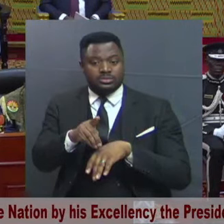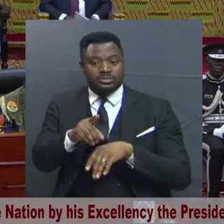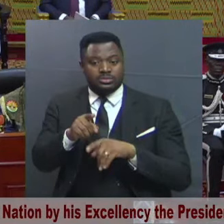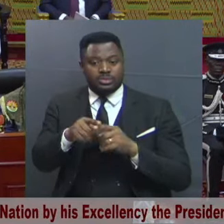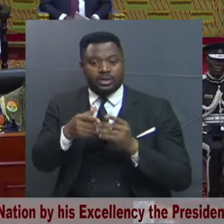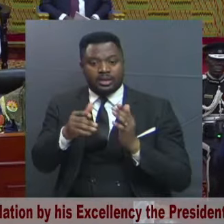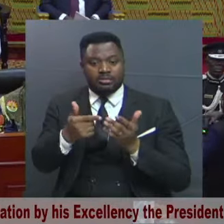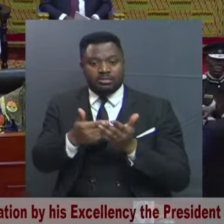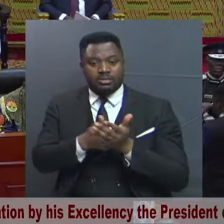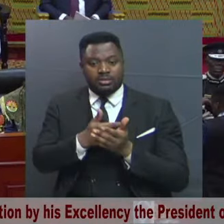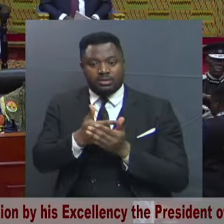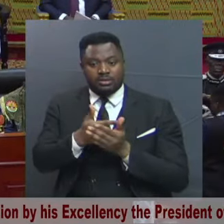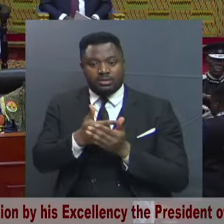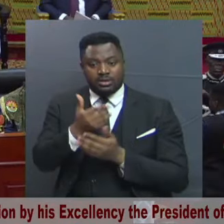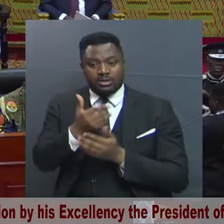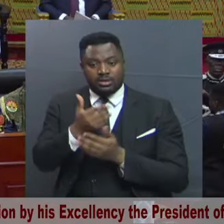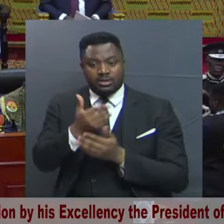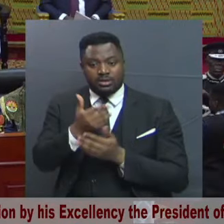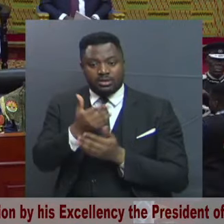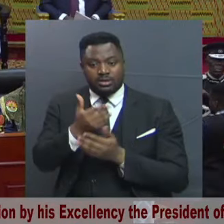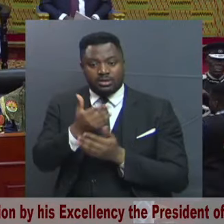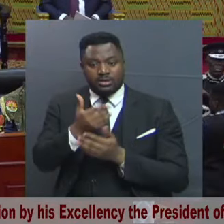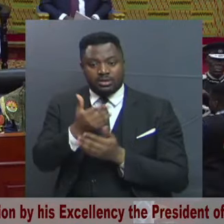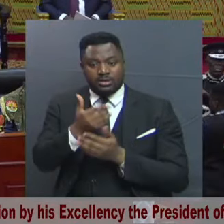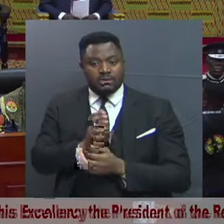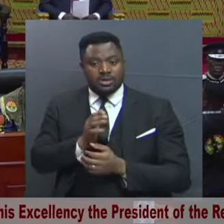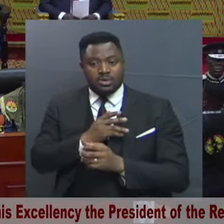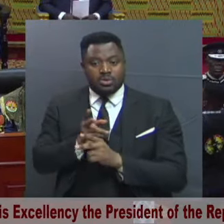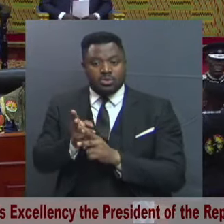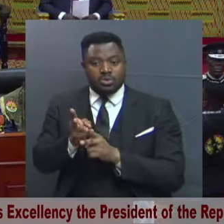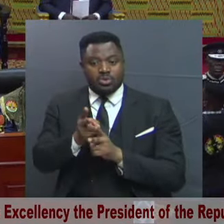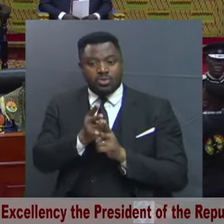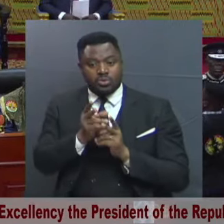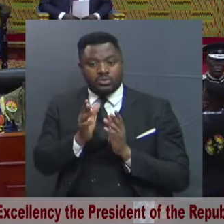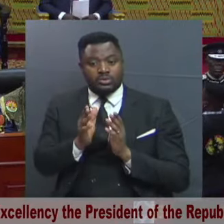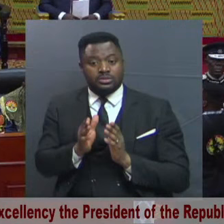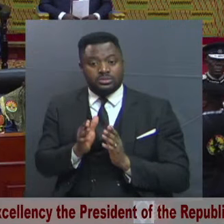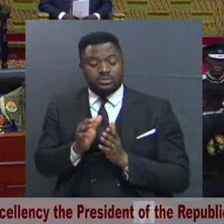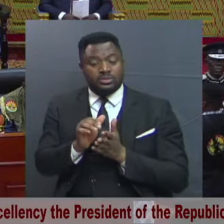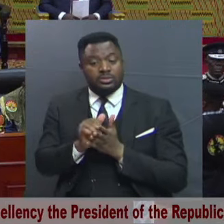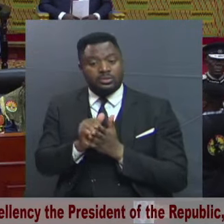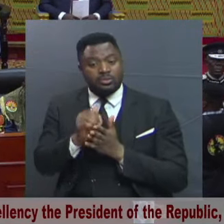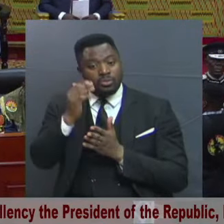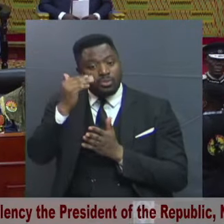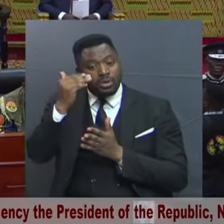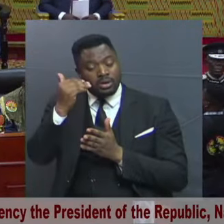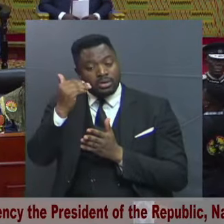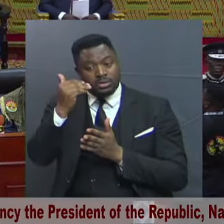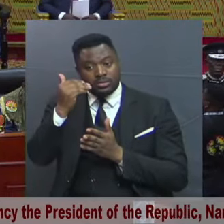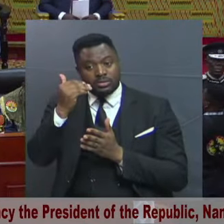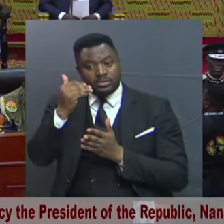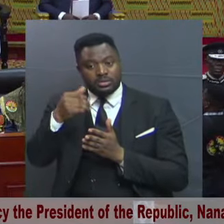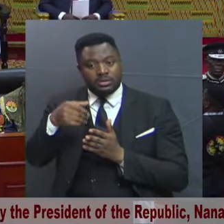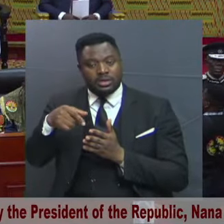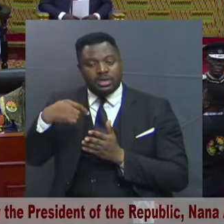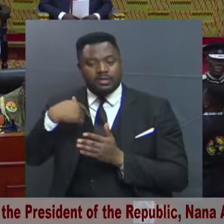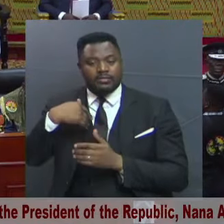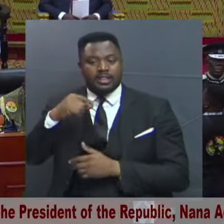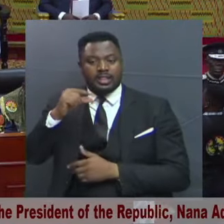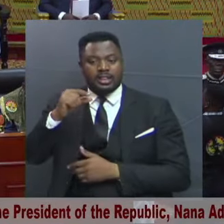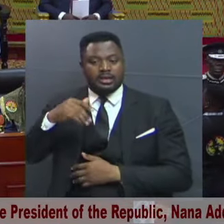ghanians know and our audience why today it was a